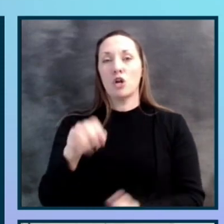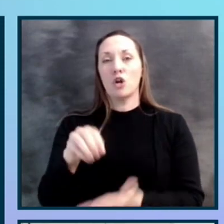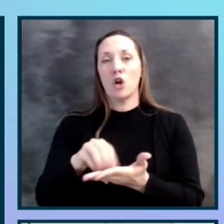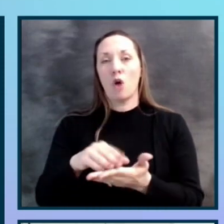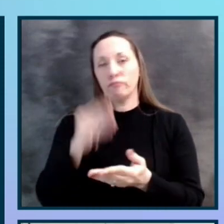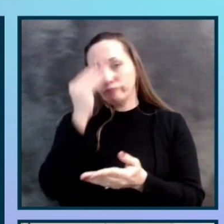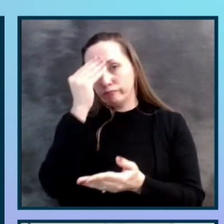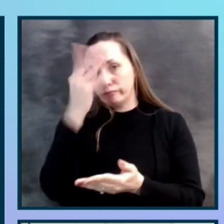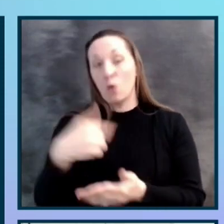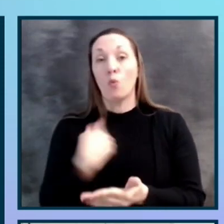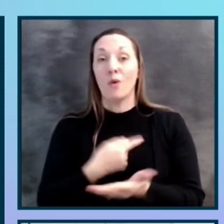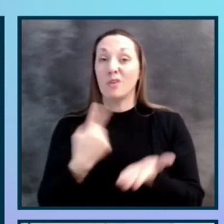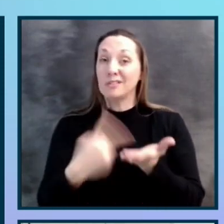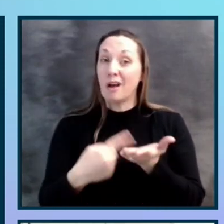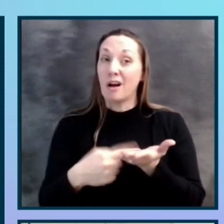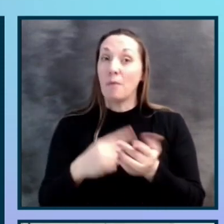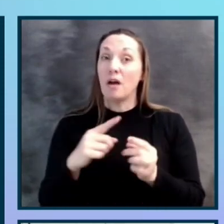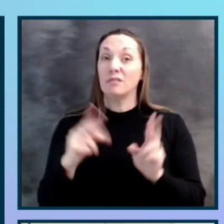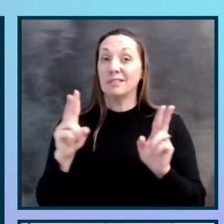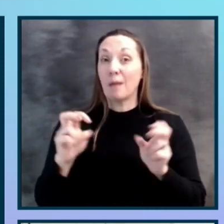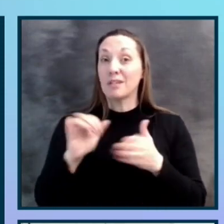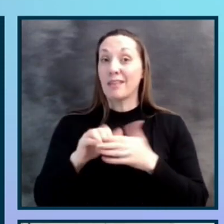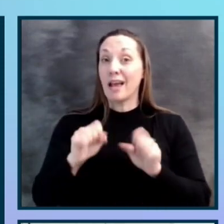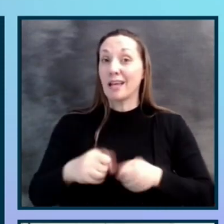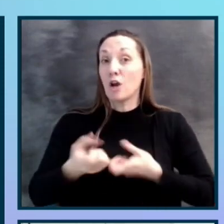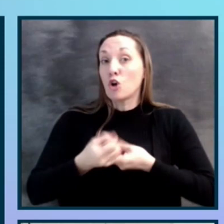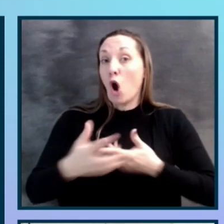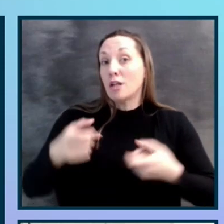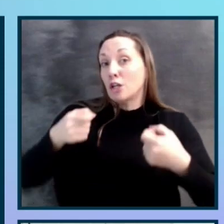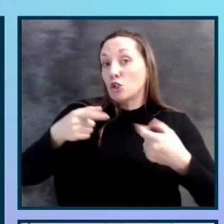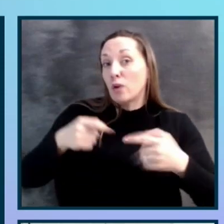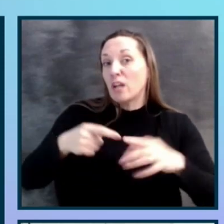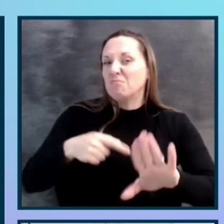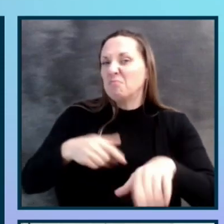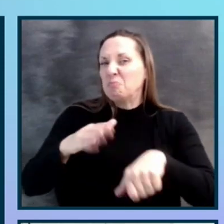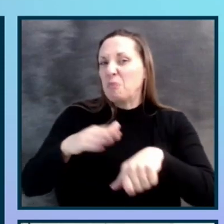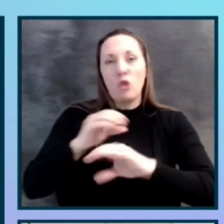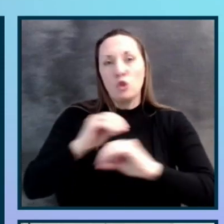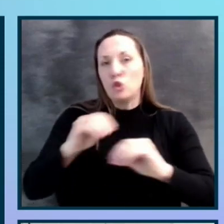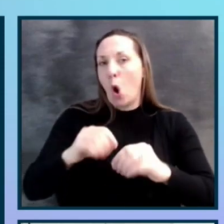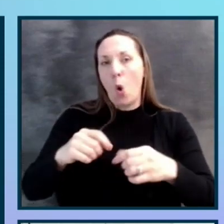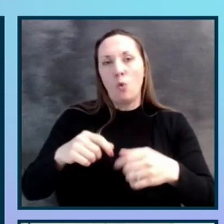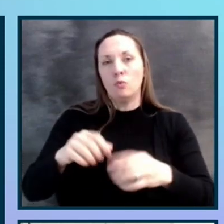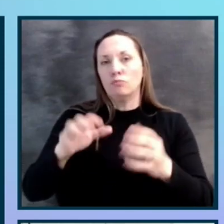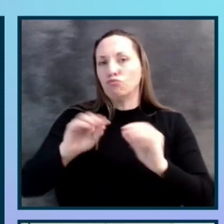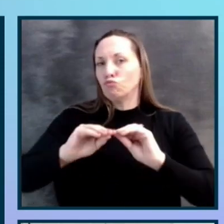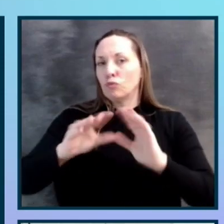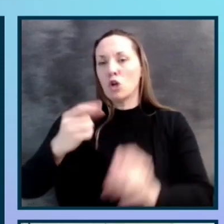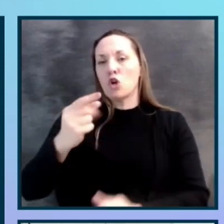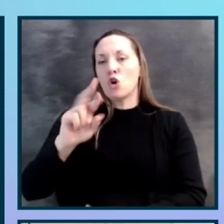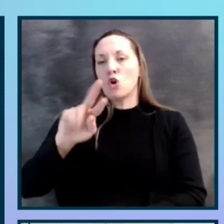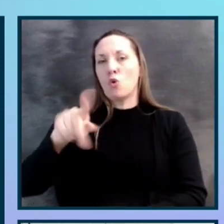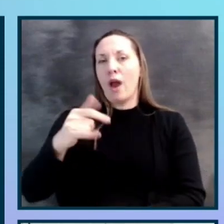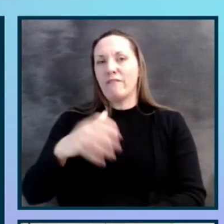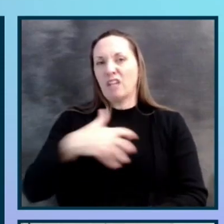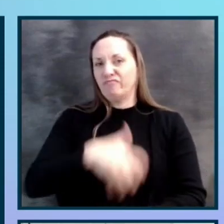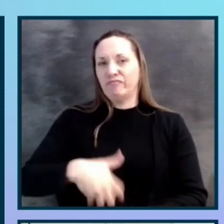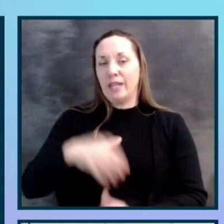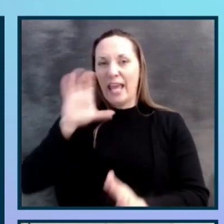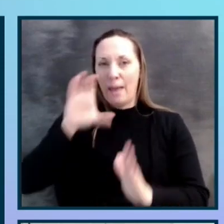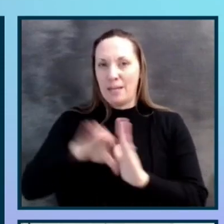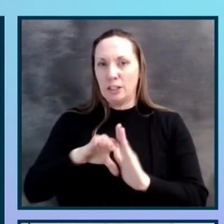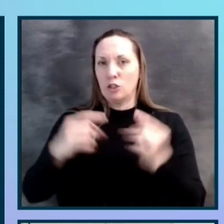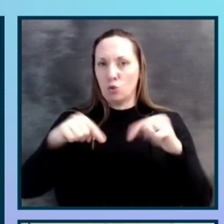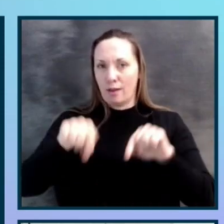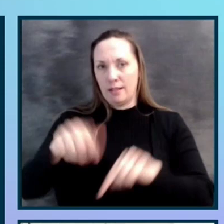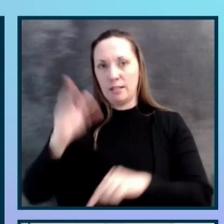that can cause triggers. There will be no graphic images or descriptions at any point in the presentation, though, so we hope that